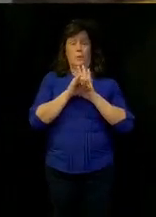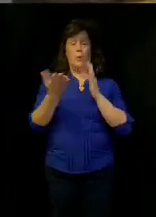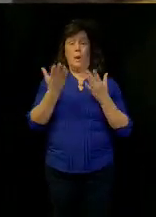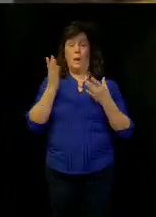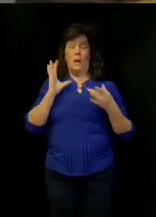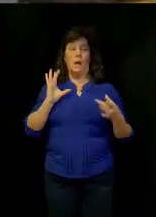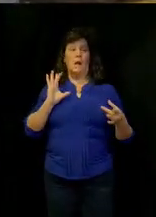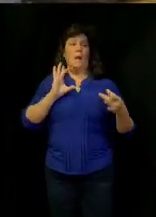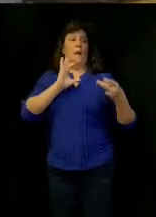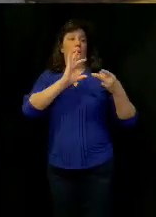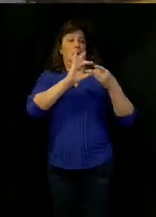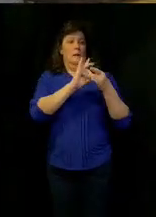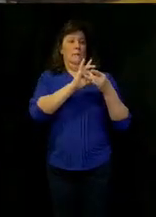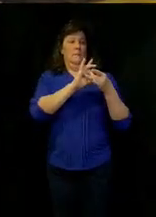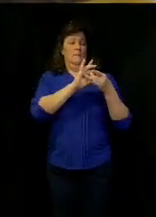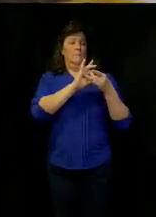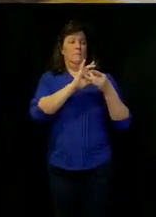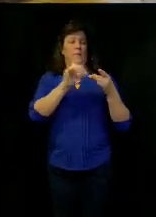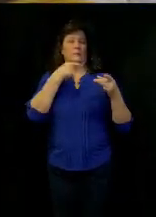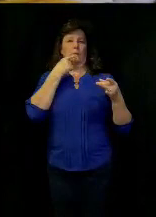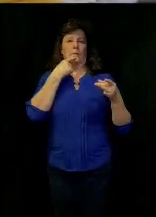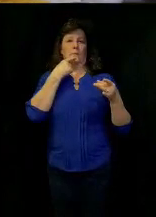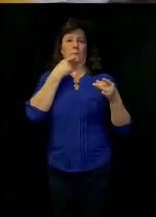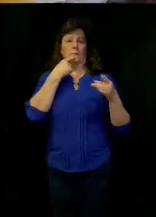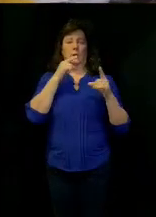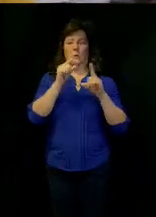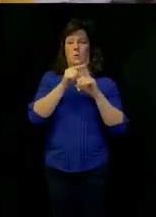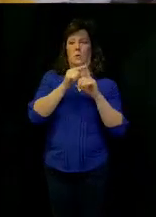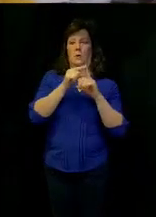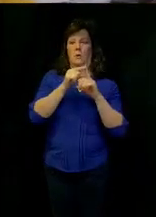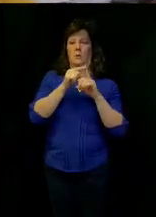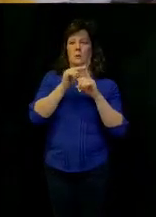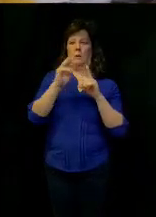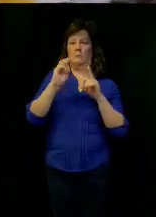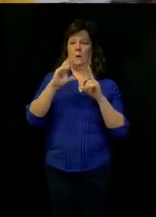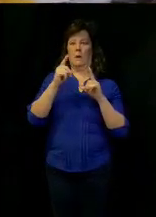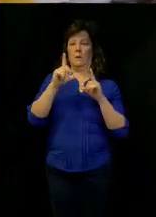to identifies me. Let me say this word, Michael Jordan. What's the next thing?